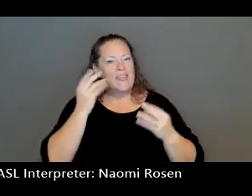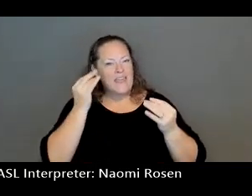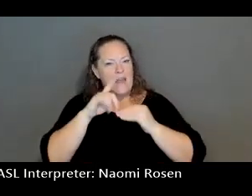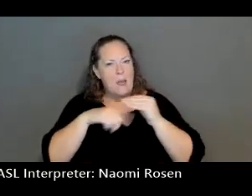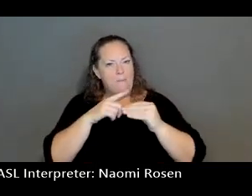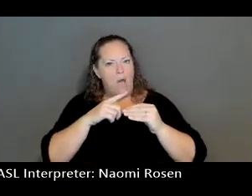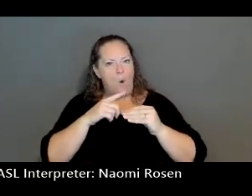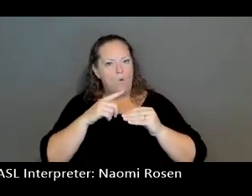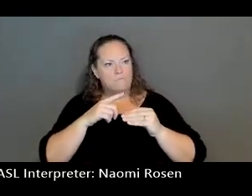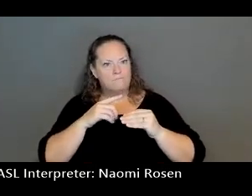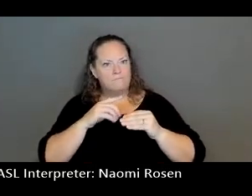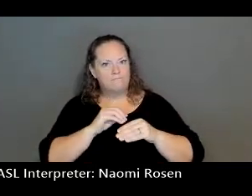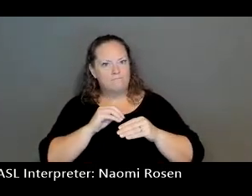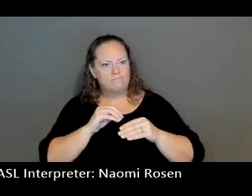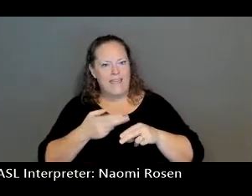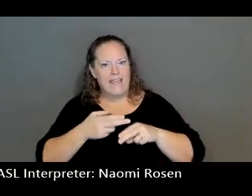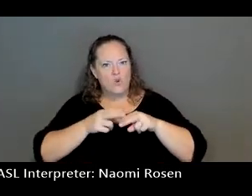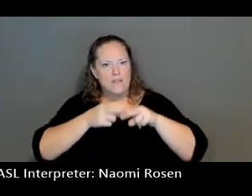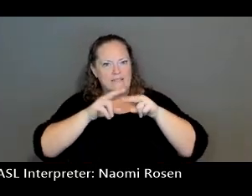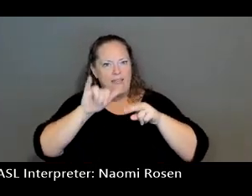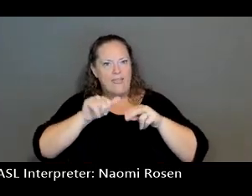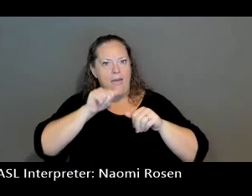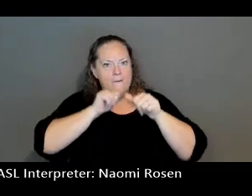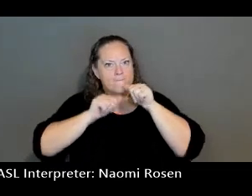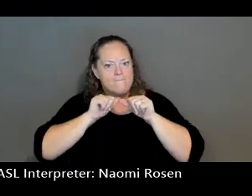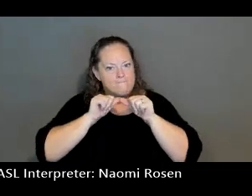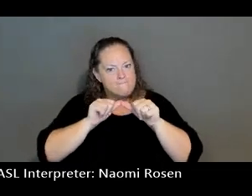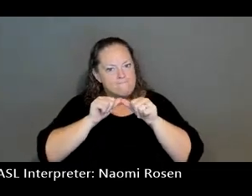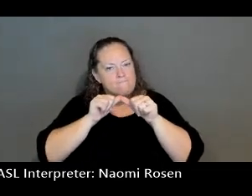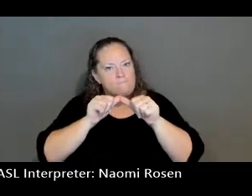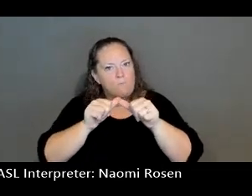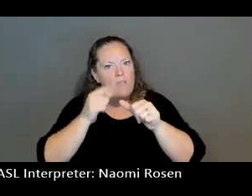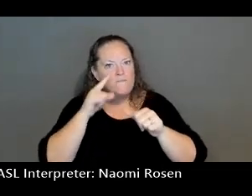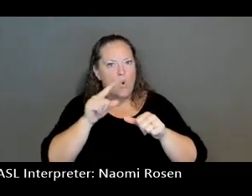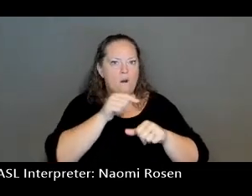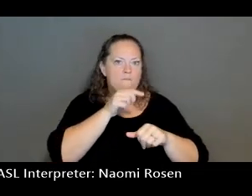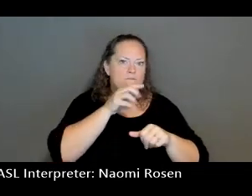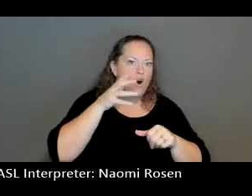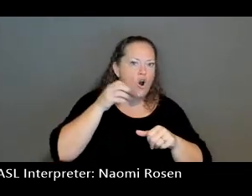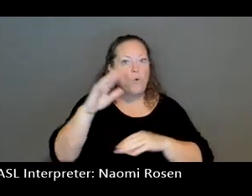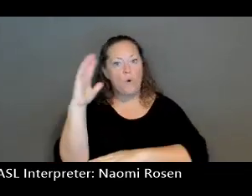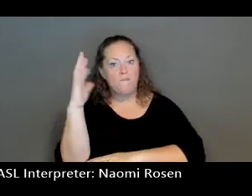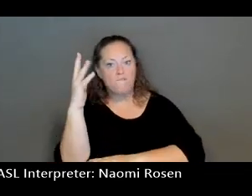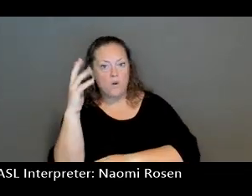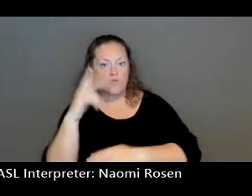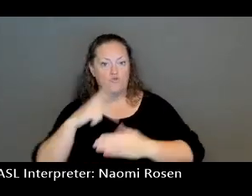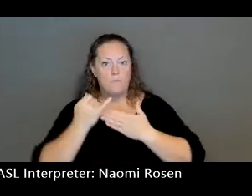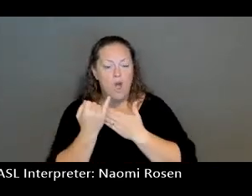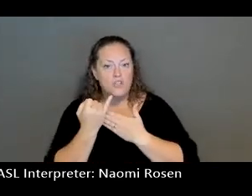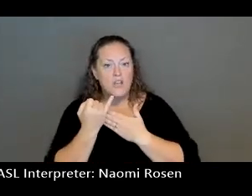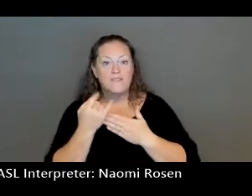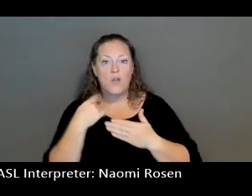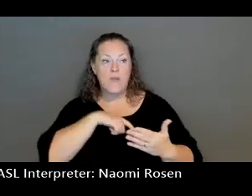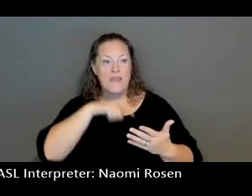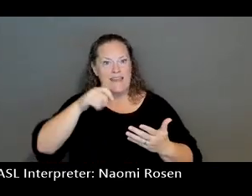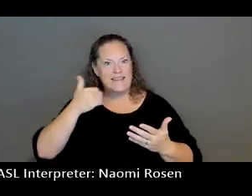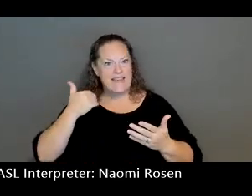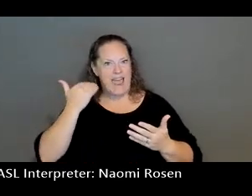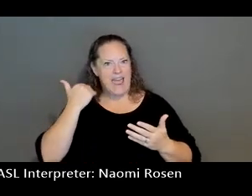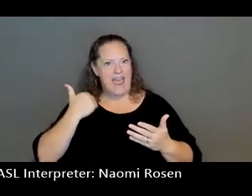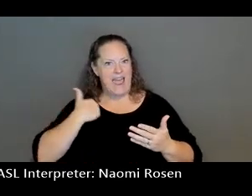towards climate adaptation in our farm projects or forestry projects, we need to have in mind that